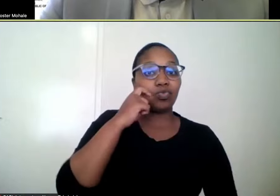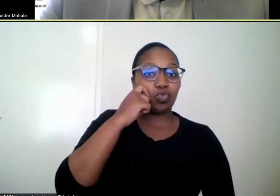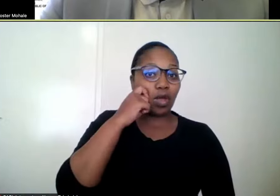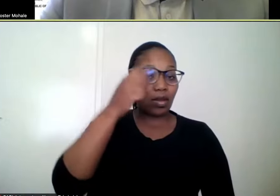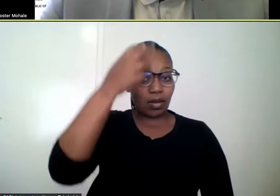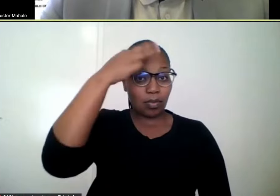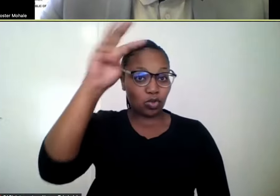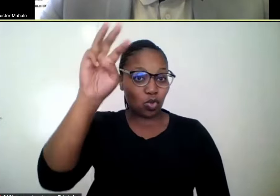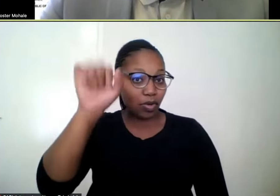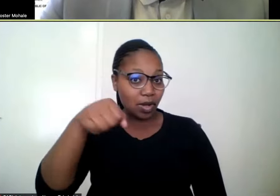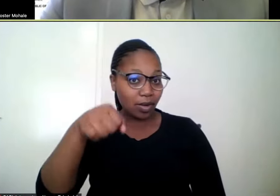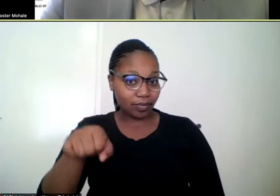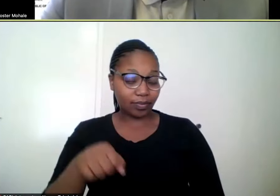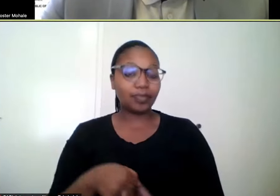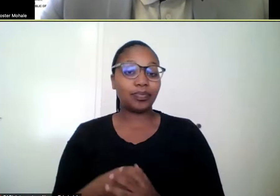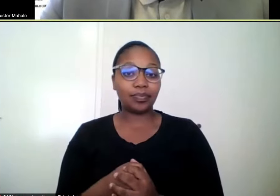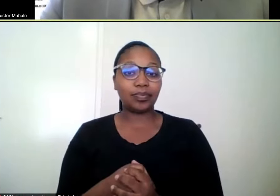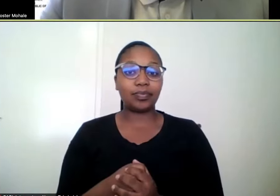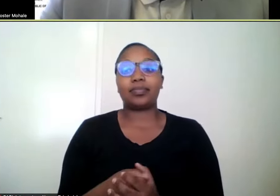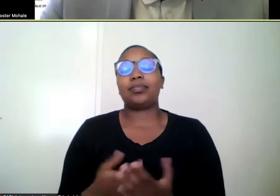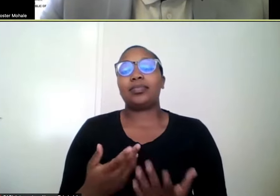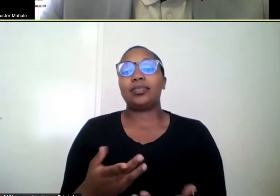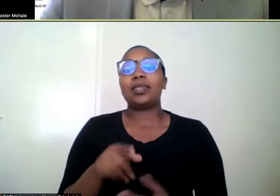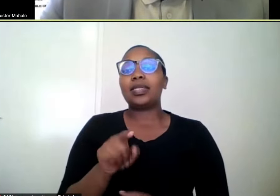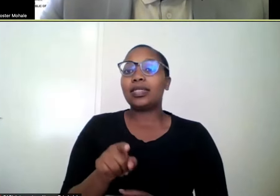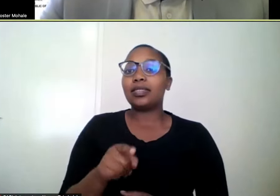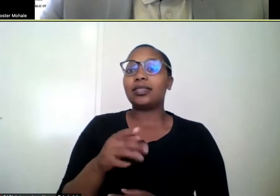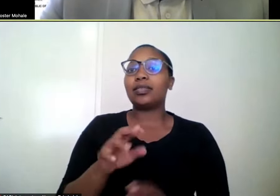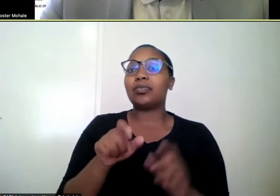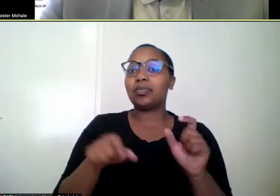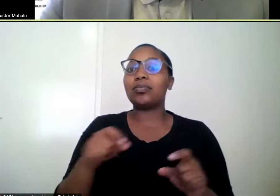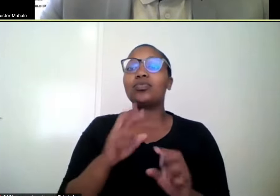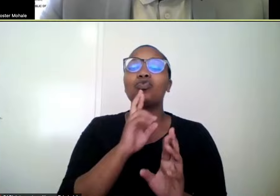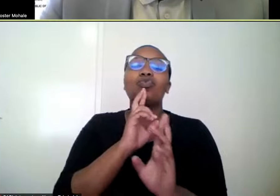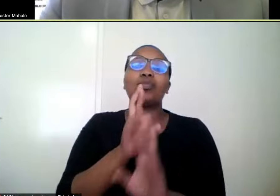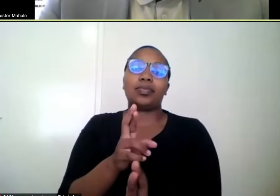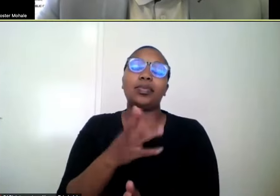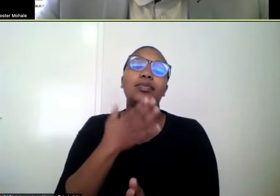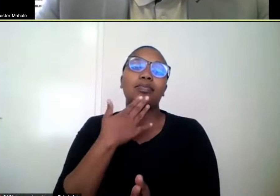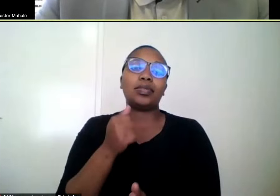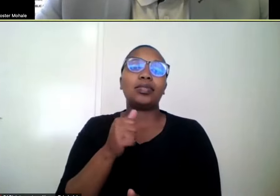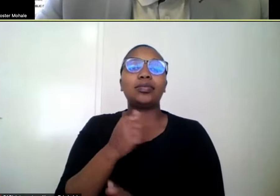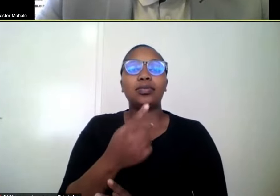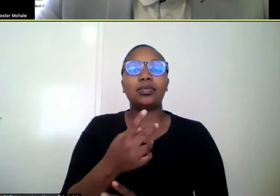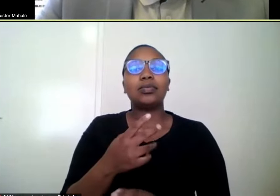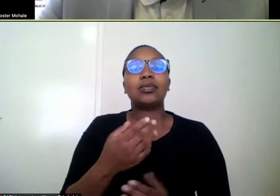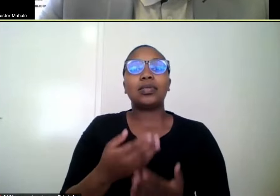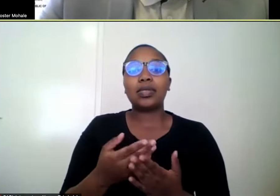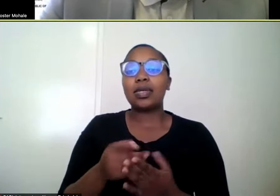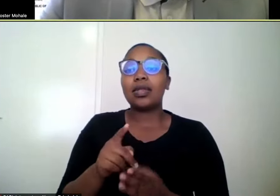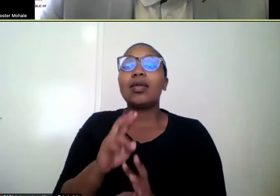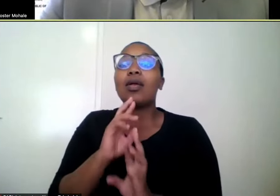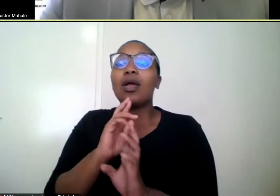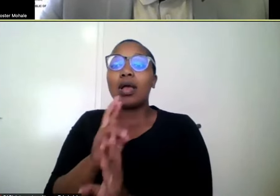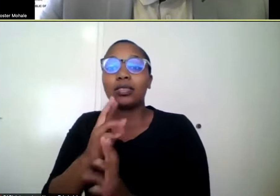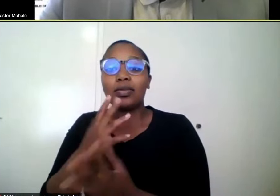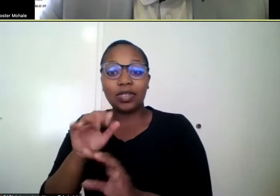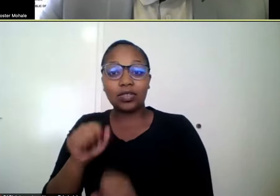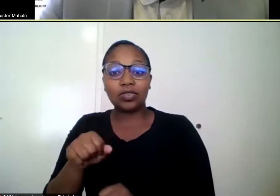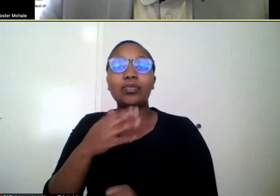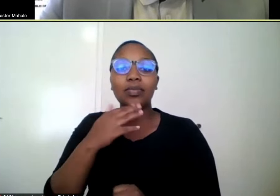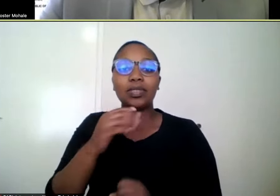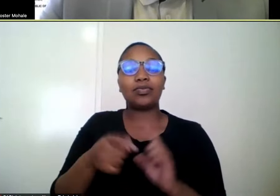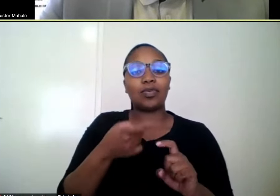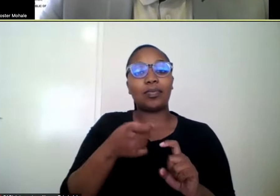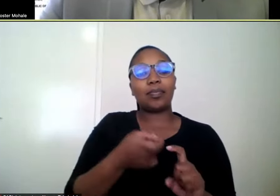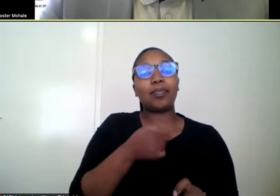has been partly responded, but for the benefit of everybody, let's respond to it once more. Heidi from ENCA: how urgent